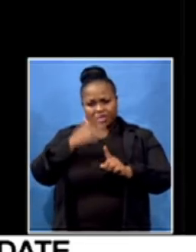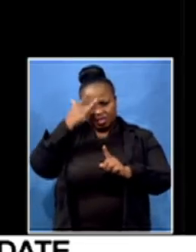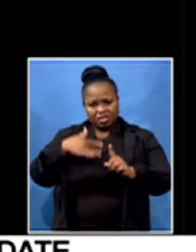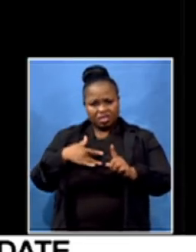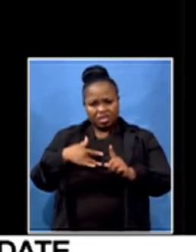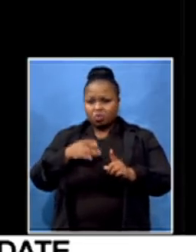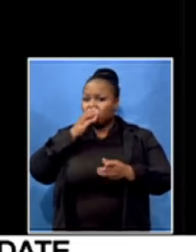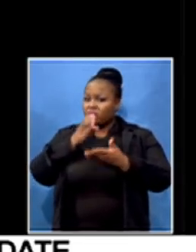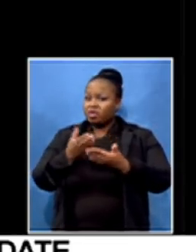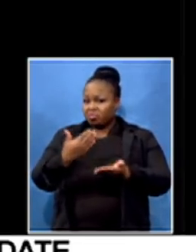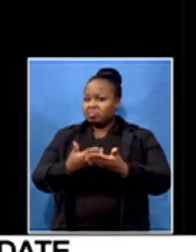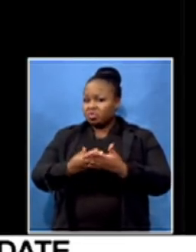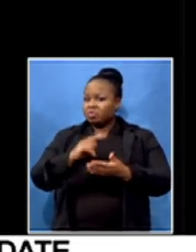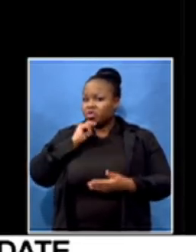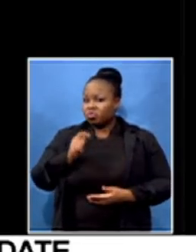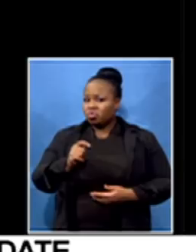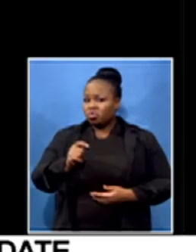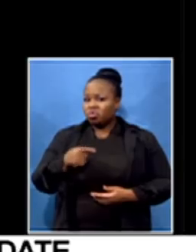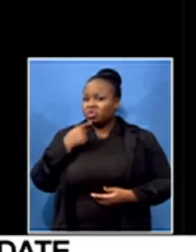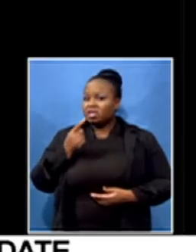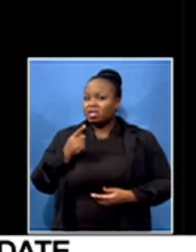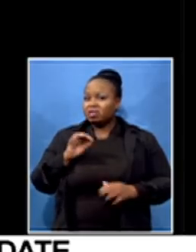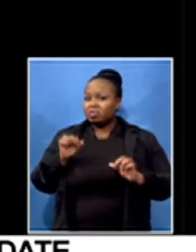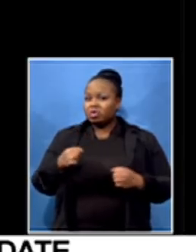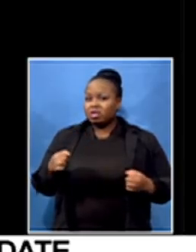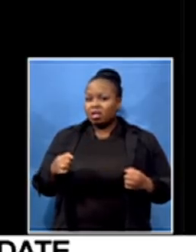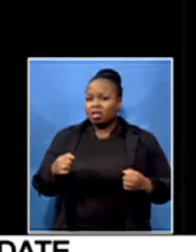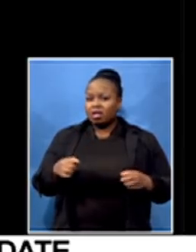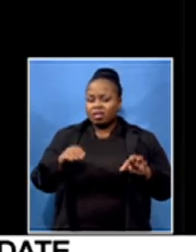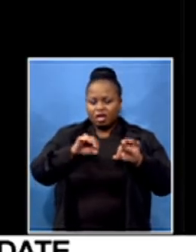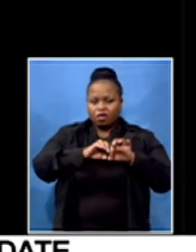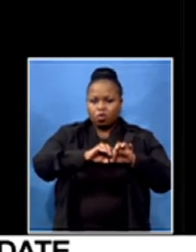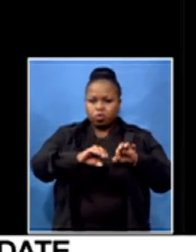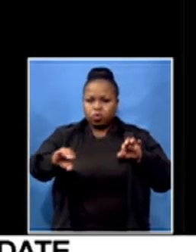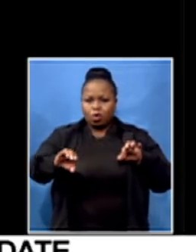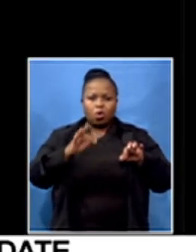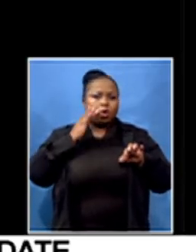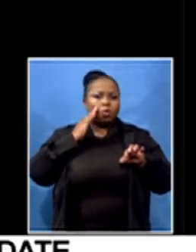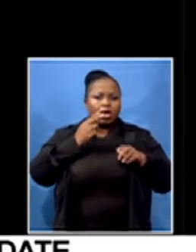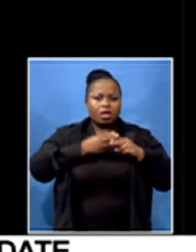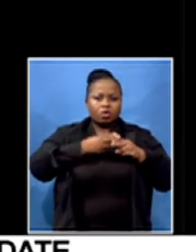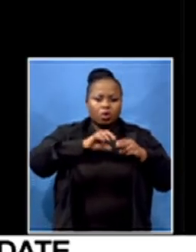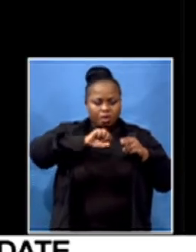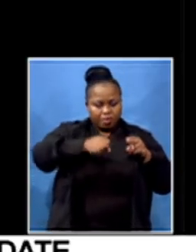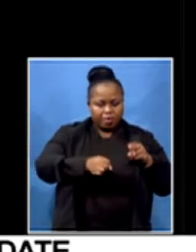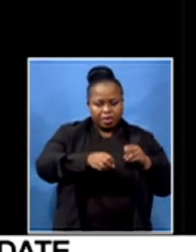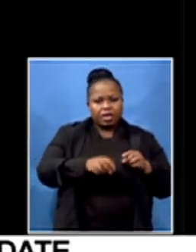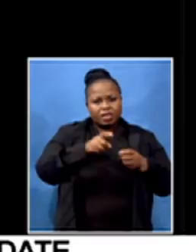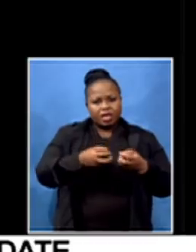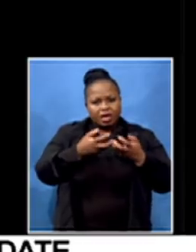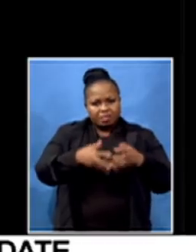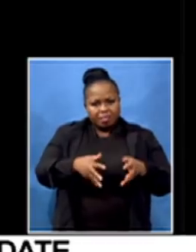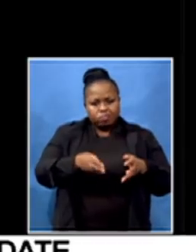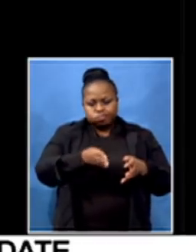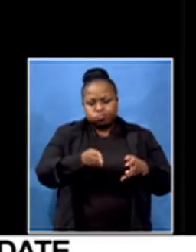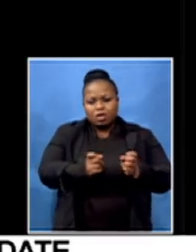confirm that it is impossible for boreholes to be contaminated by the COVID-19 virus as a result of